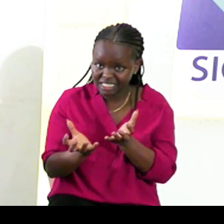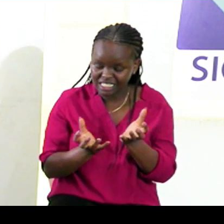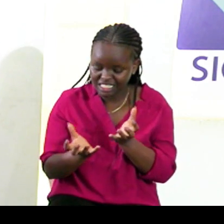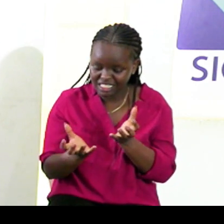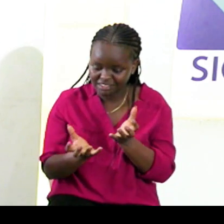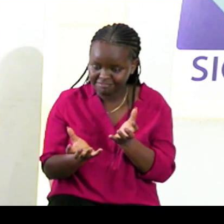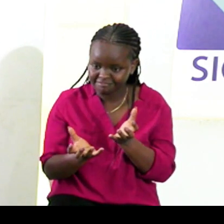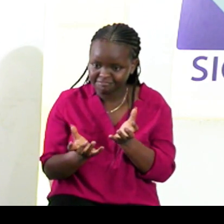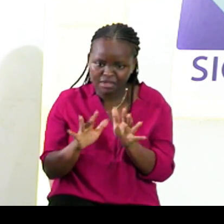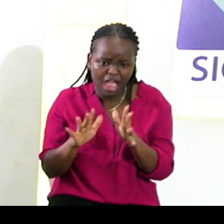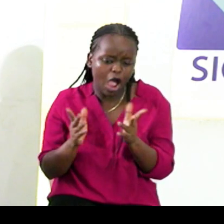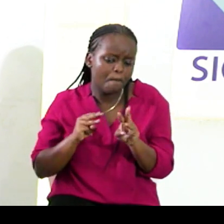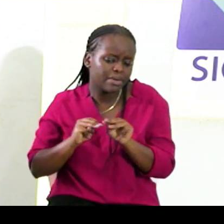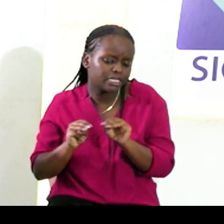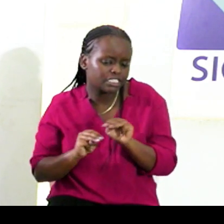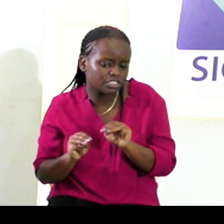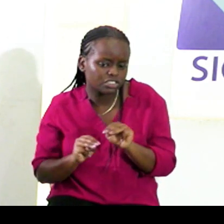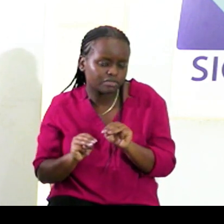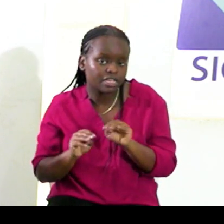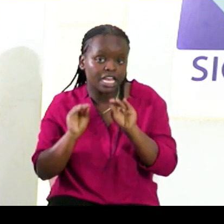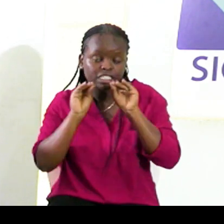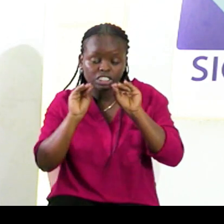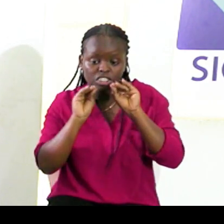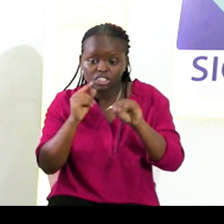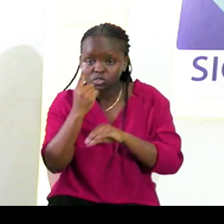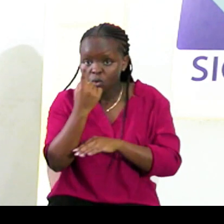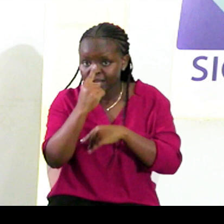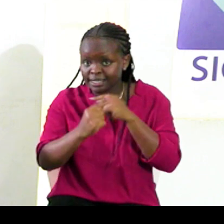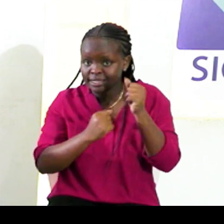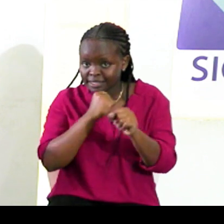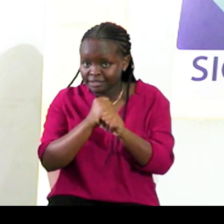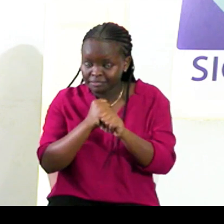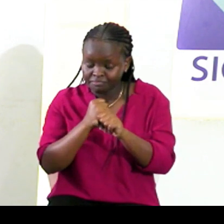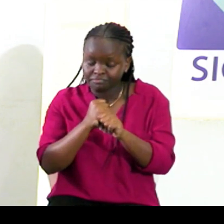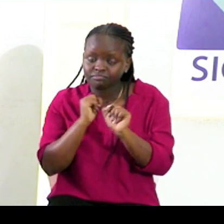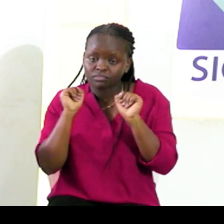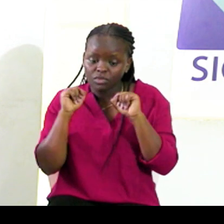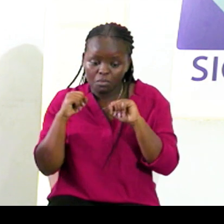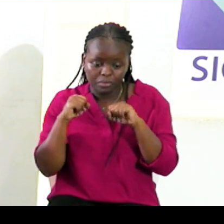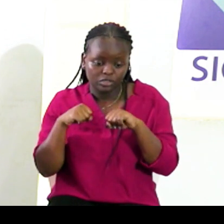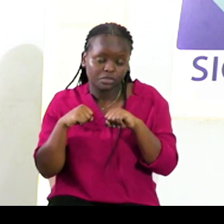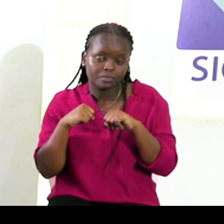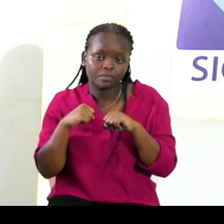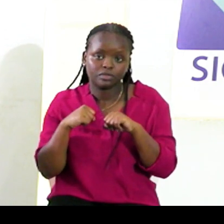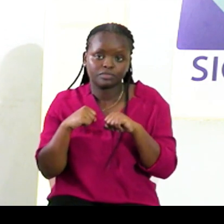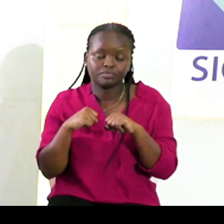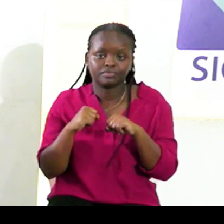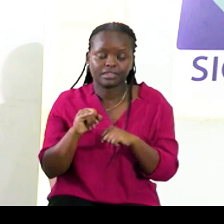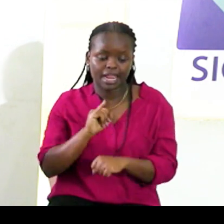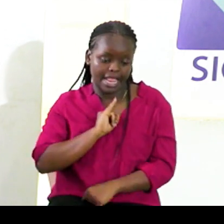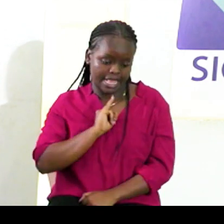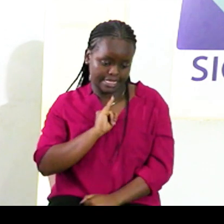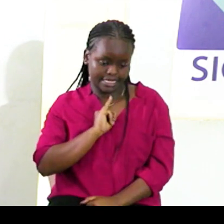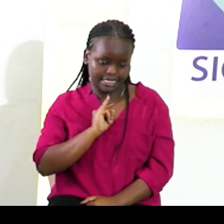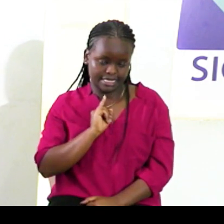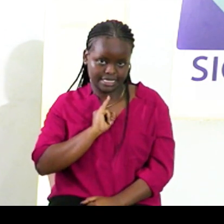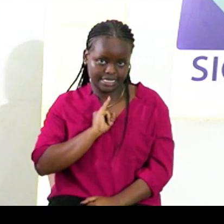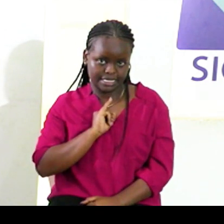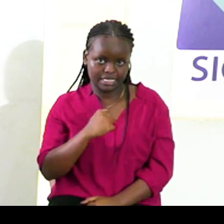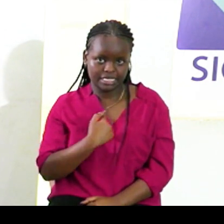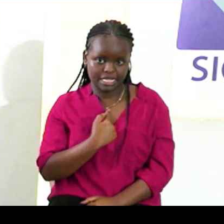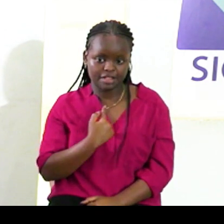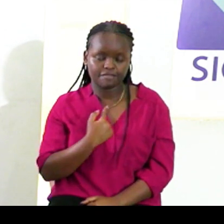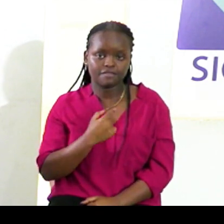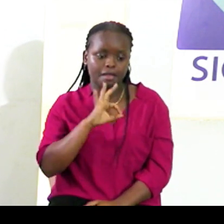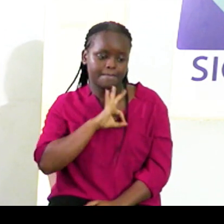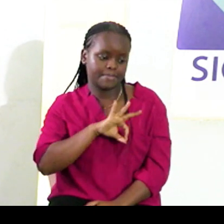1 year, so a participant is likely to take an year to learn. I specifically am a beneficiary of